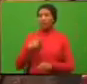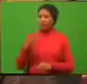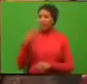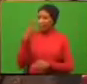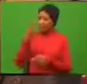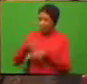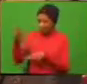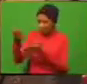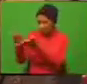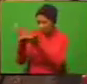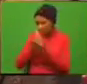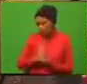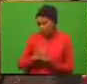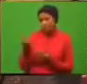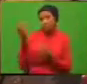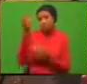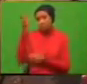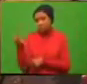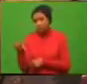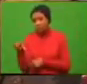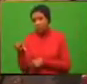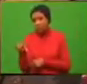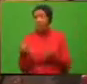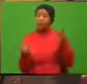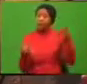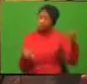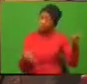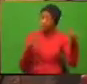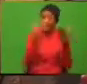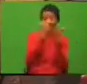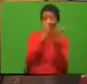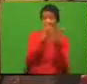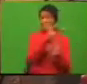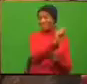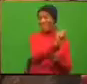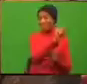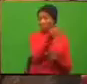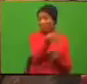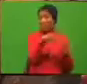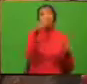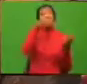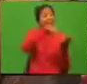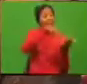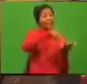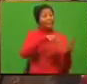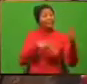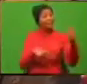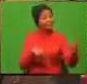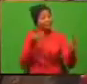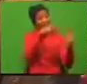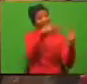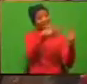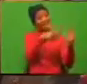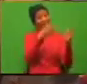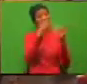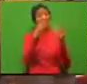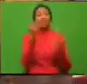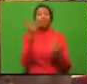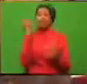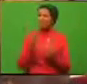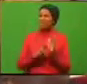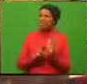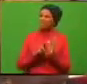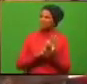your guidance, Madam Speaker, in terms of the Speaker's list. The Speaker that's on the podium currently, is he speaking on